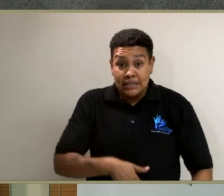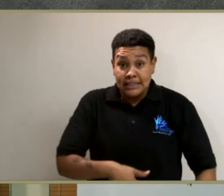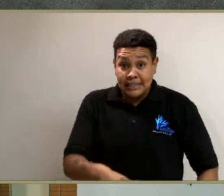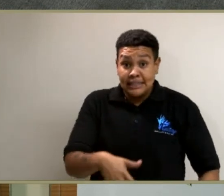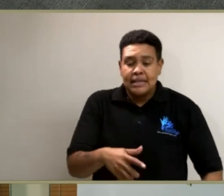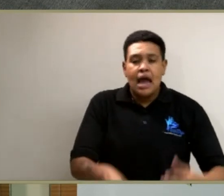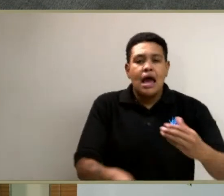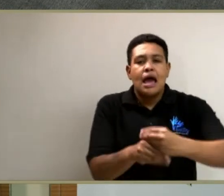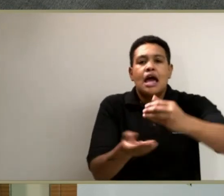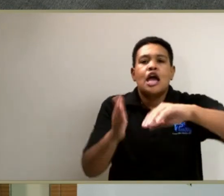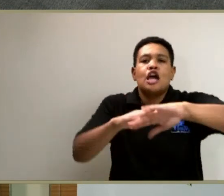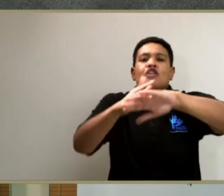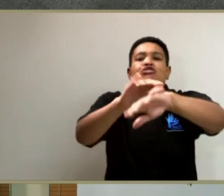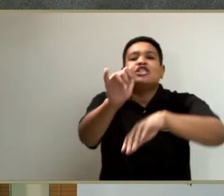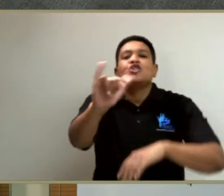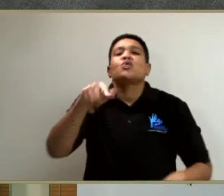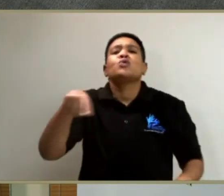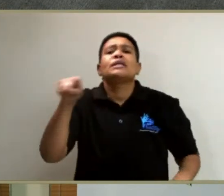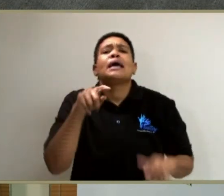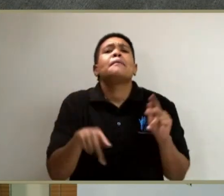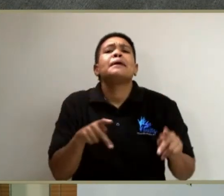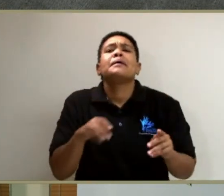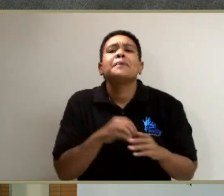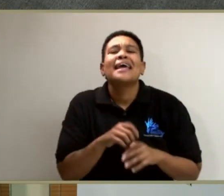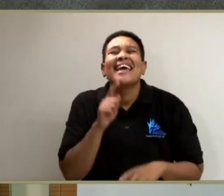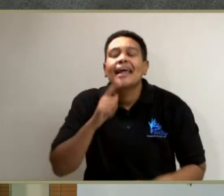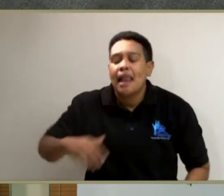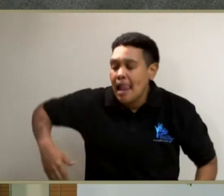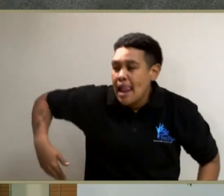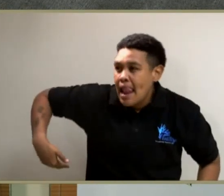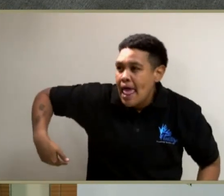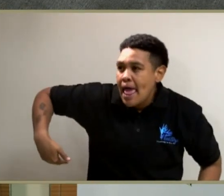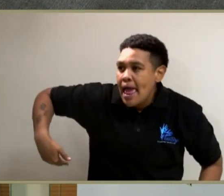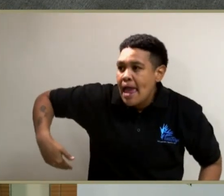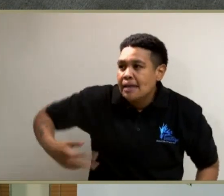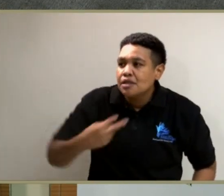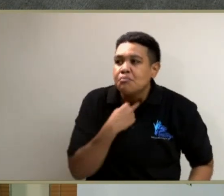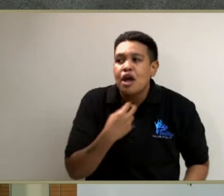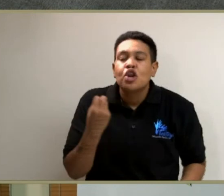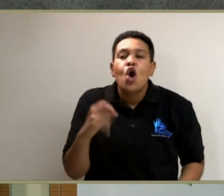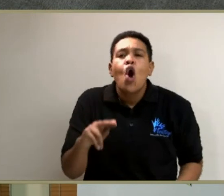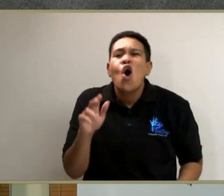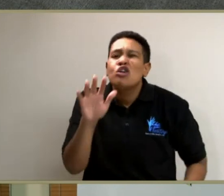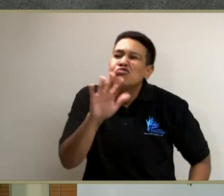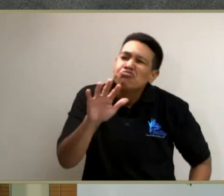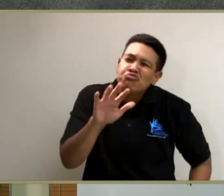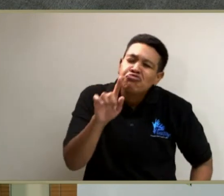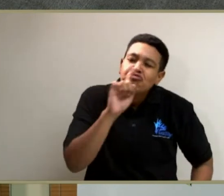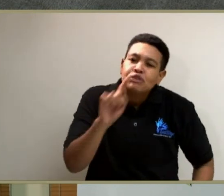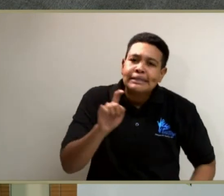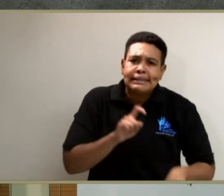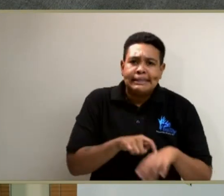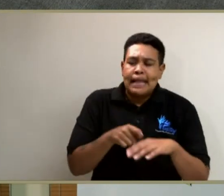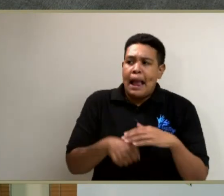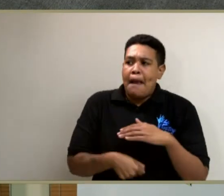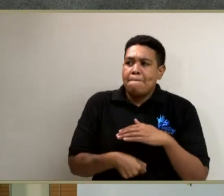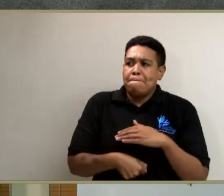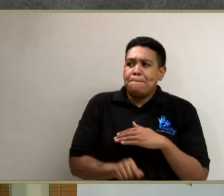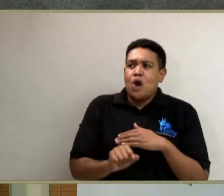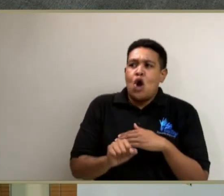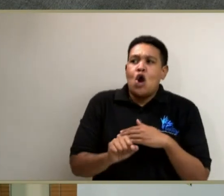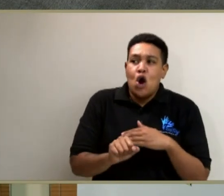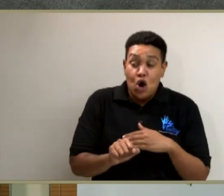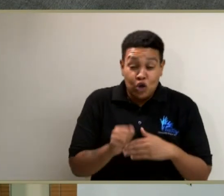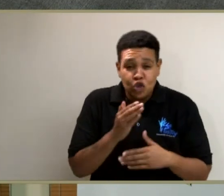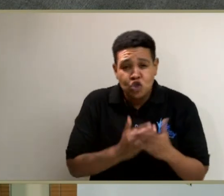also increasing. And these are persons in late pregnancy or right around the delivery period, some of them in